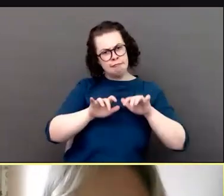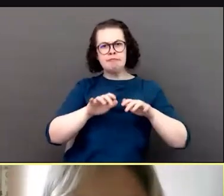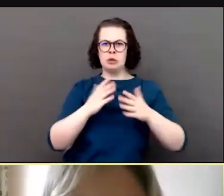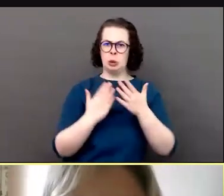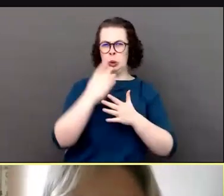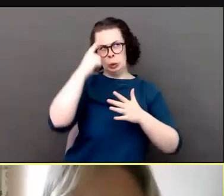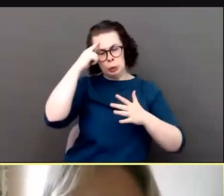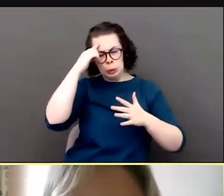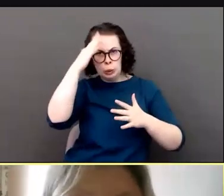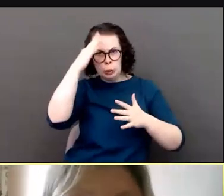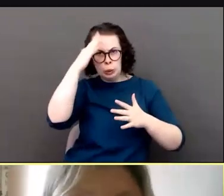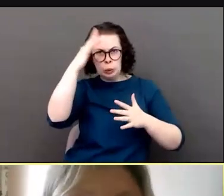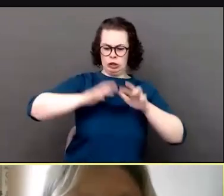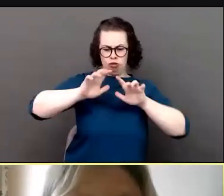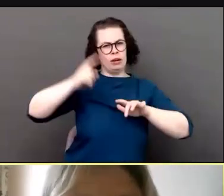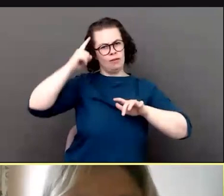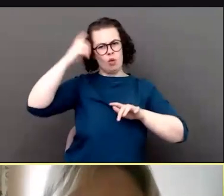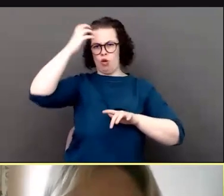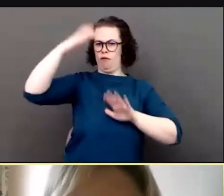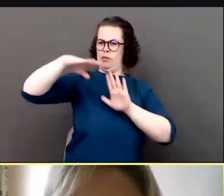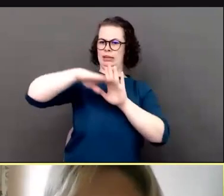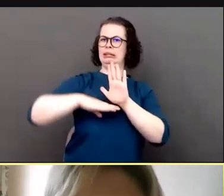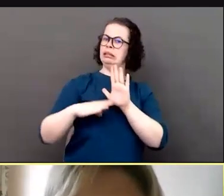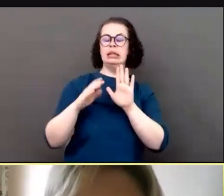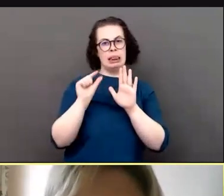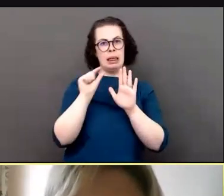standards on accessibility, but much more needs to be done.